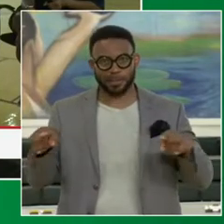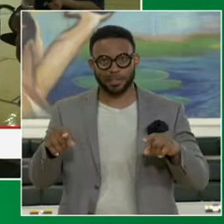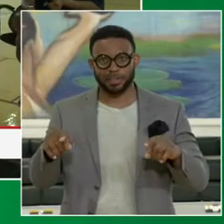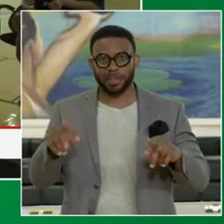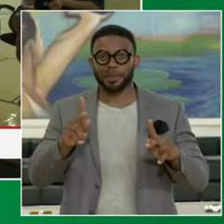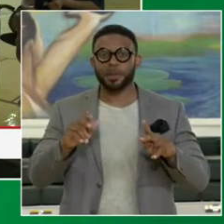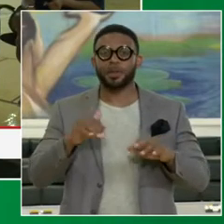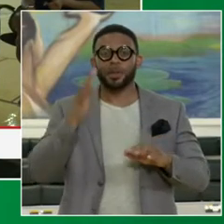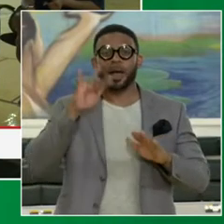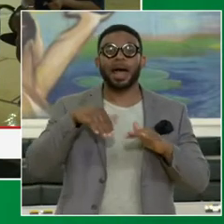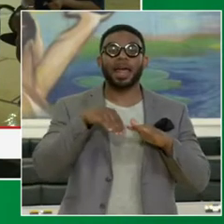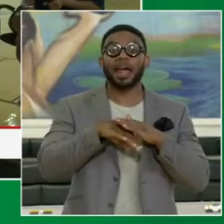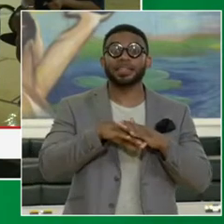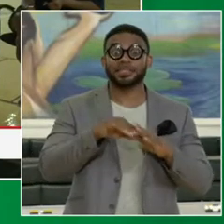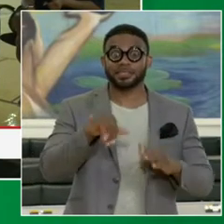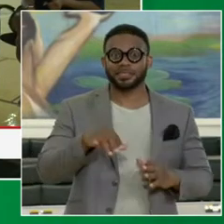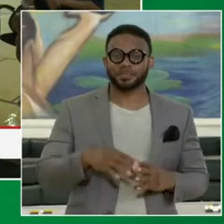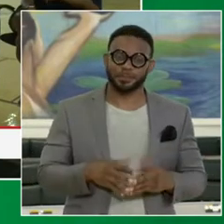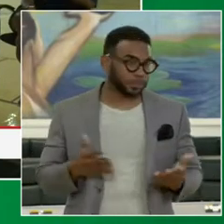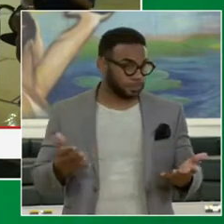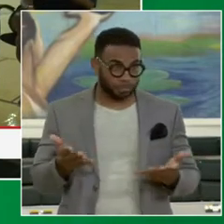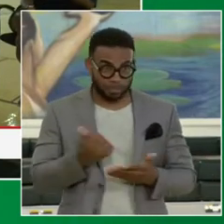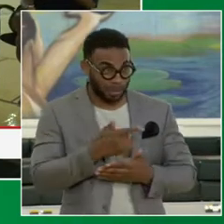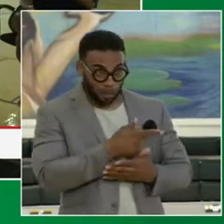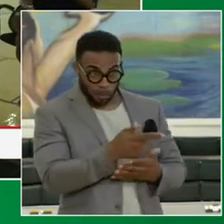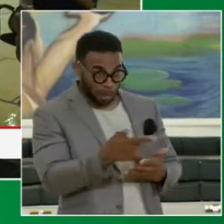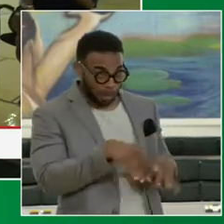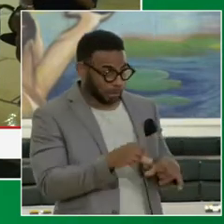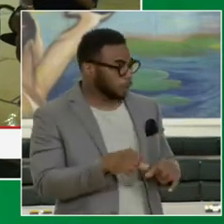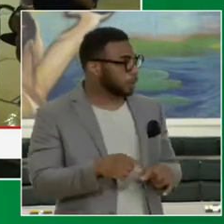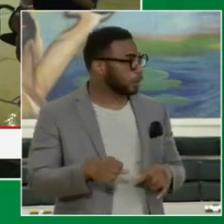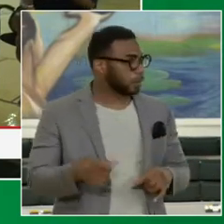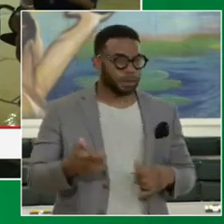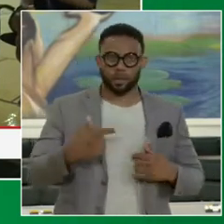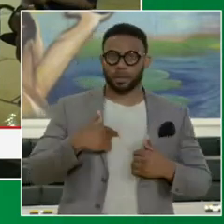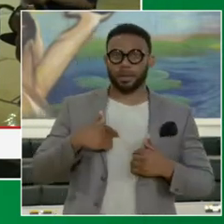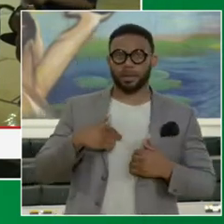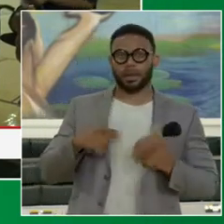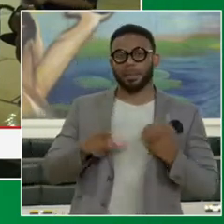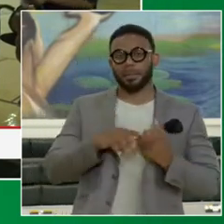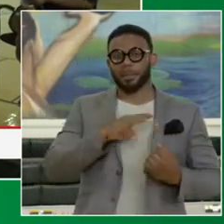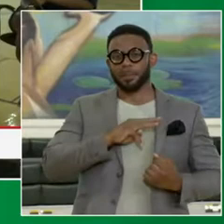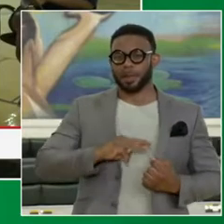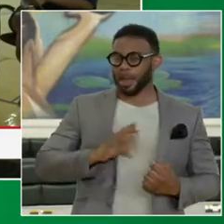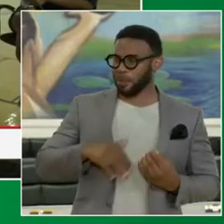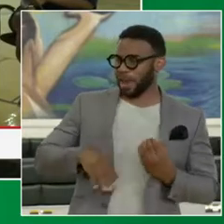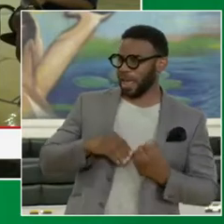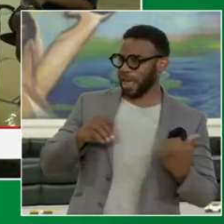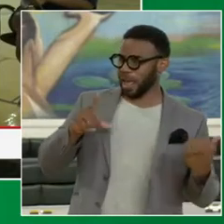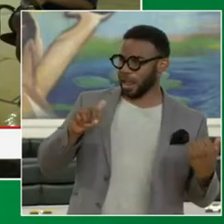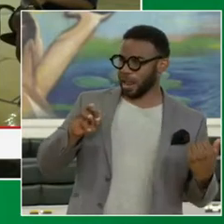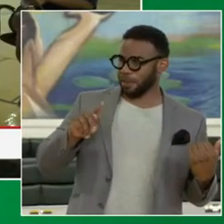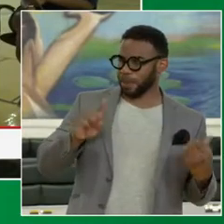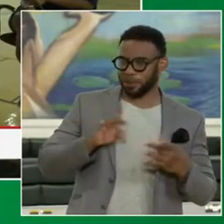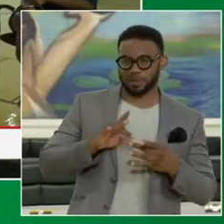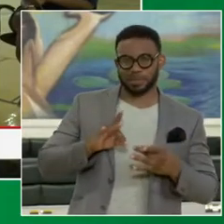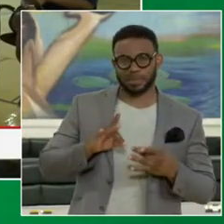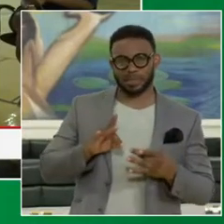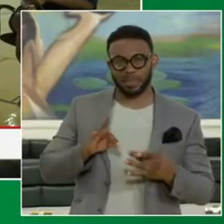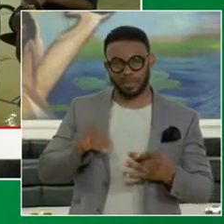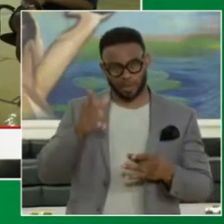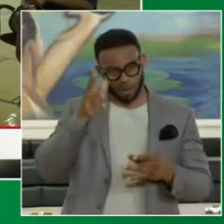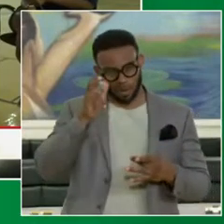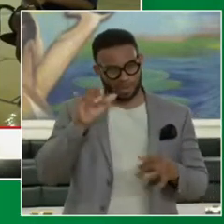that people know how to get to them. So I don't know, Chris, you want to jump in? I was just going to add to what Lamont was saying, and I think the theme that you